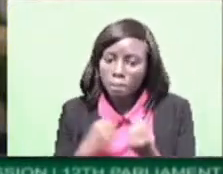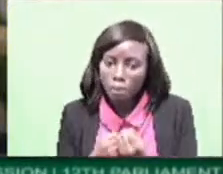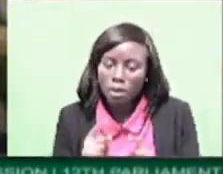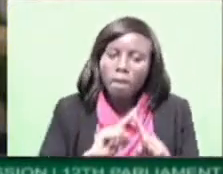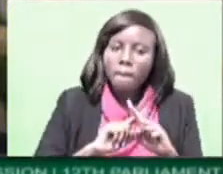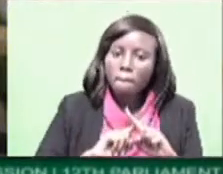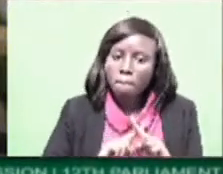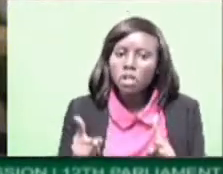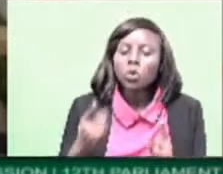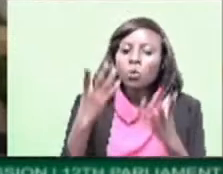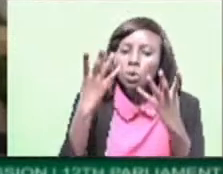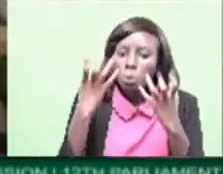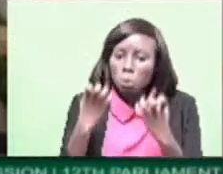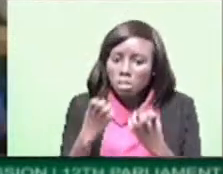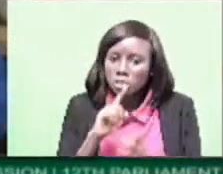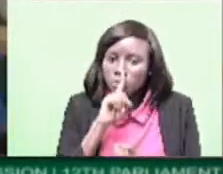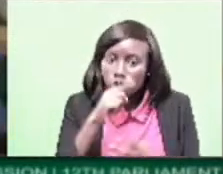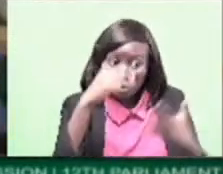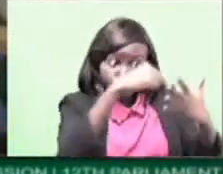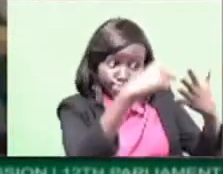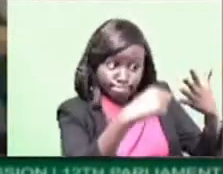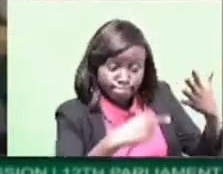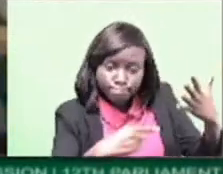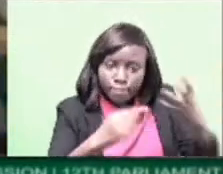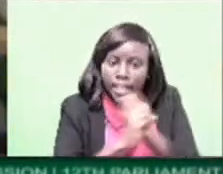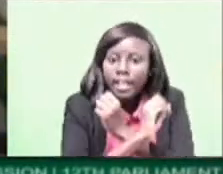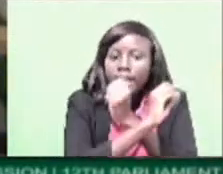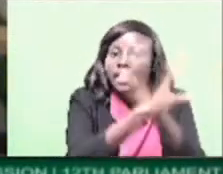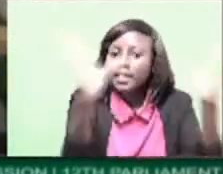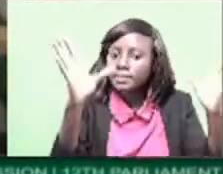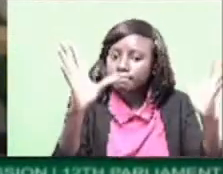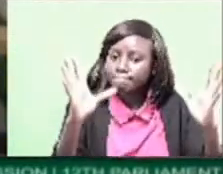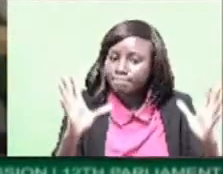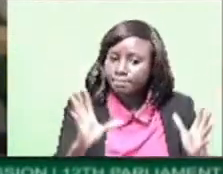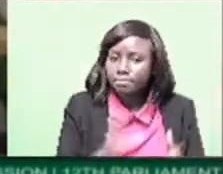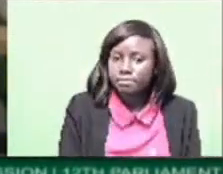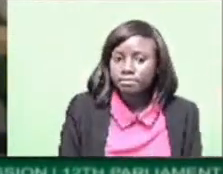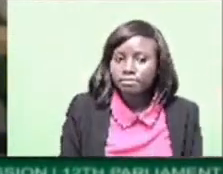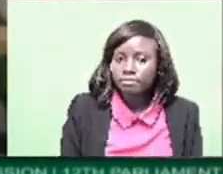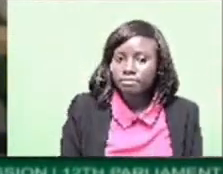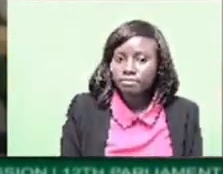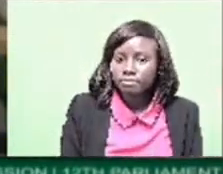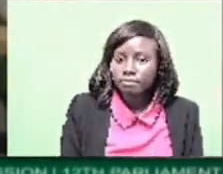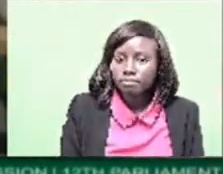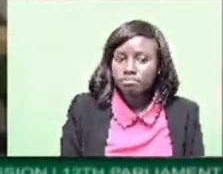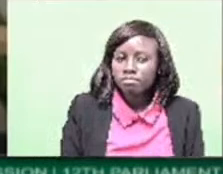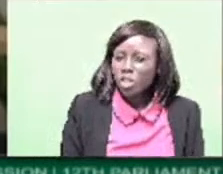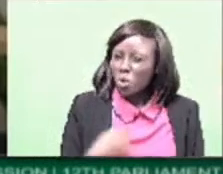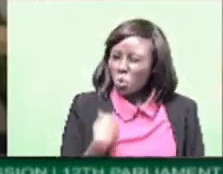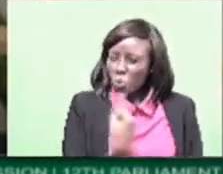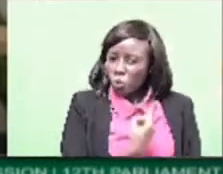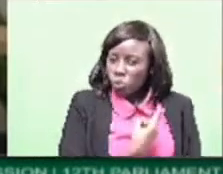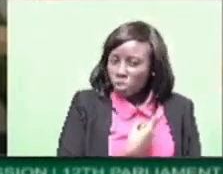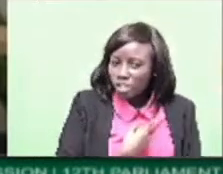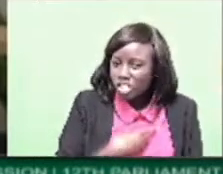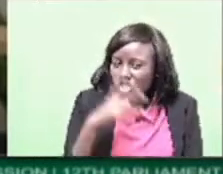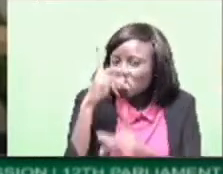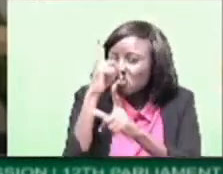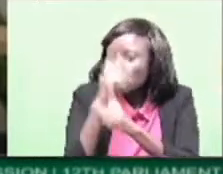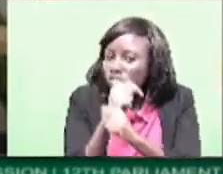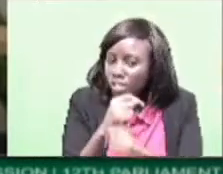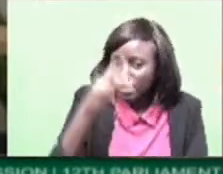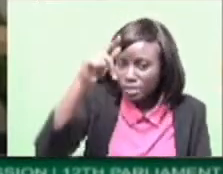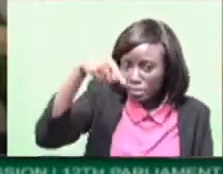space, Madam Speaker, we have learned from the past that we cannot trust this government, and therefore that is why we would like